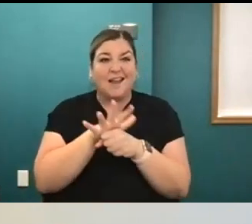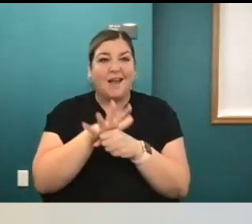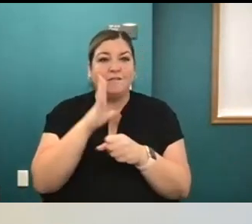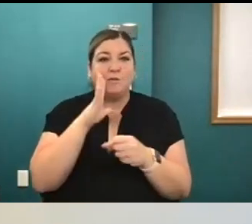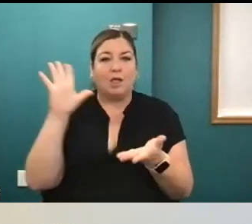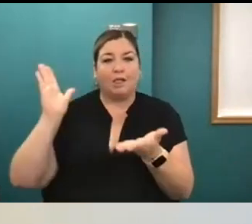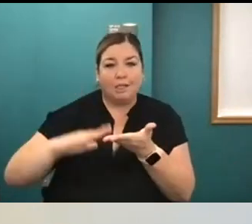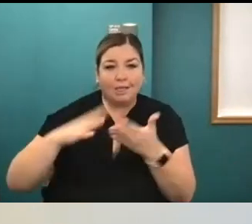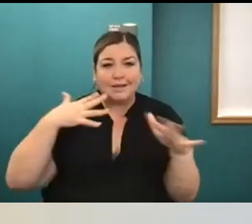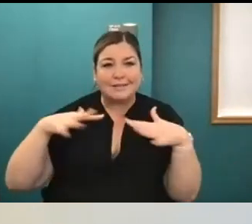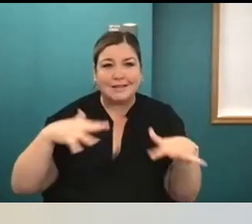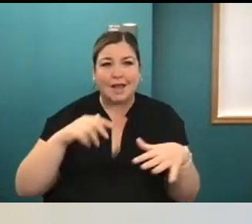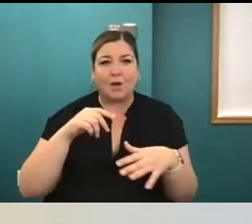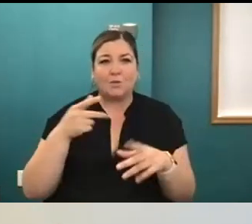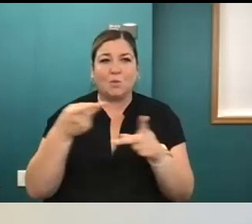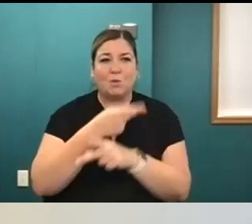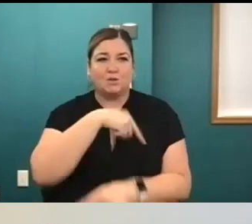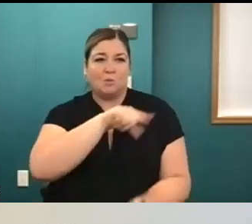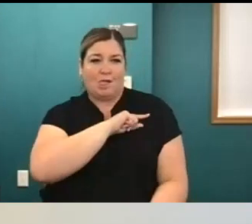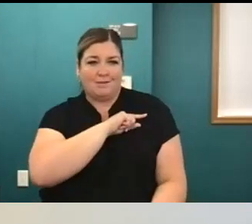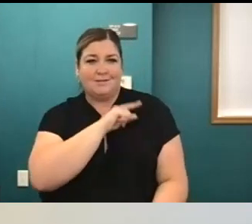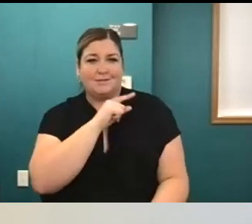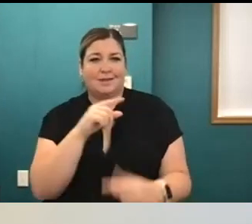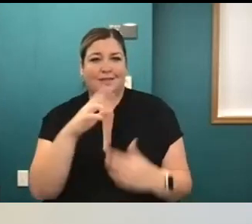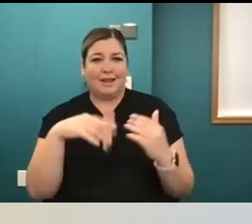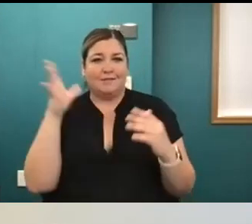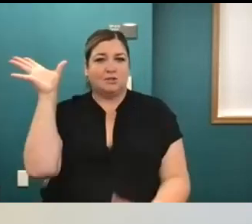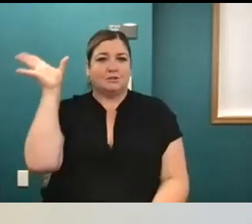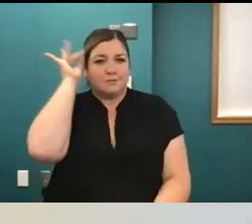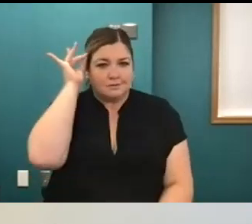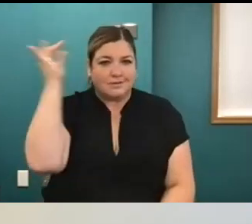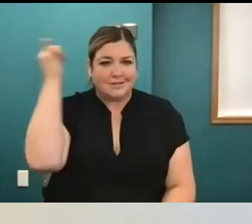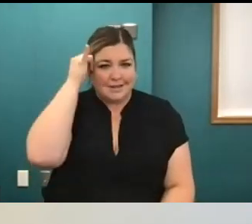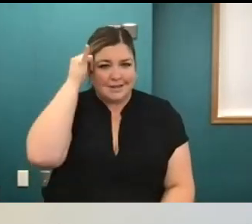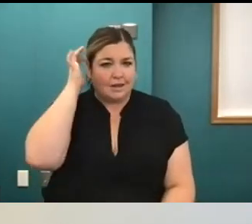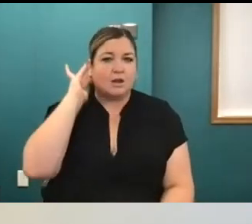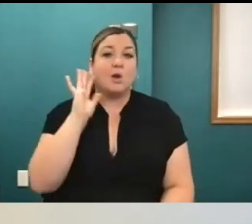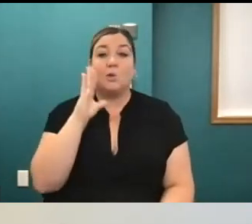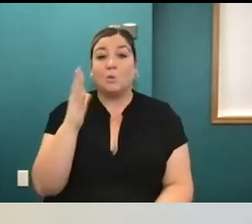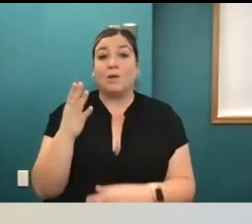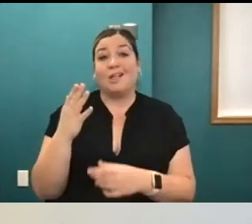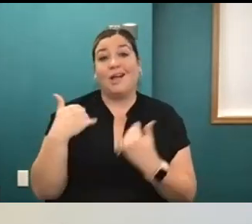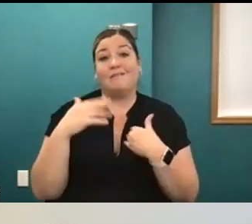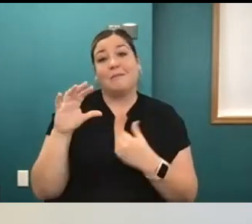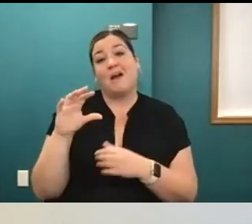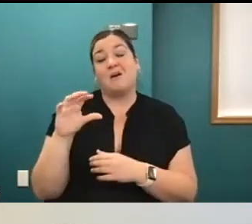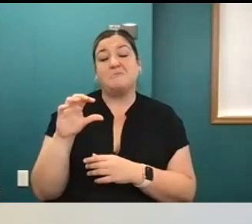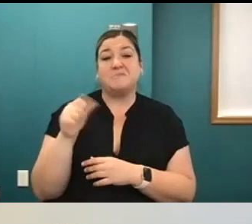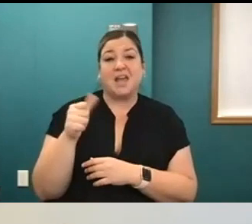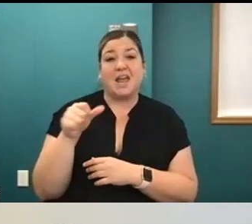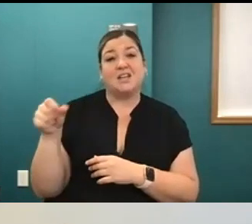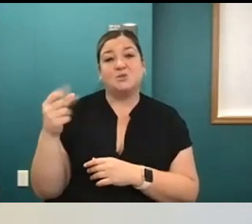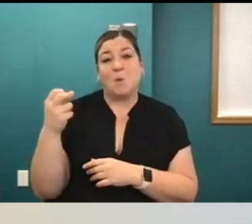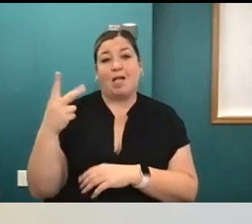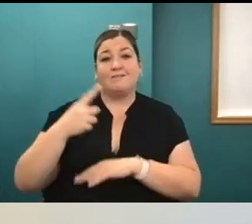and be a lower sound quality than it would be if it was nice and tight to the skin. You are going to get about 10 to 12 days of use with a single size